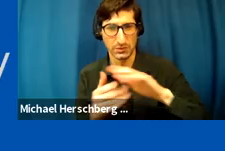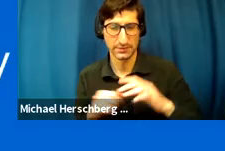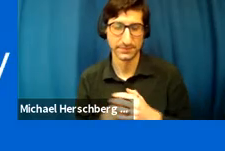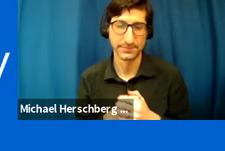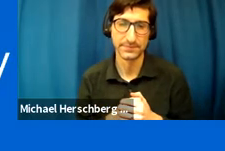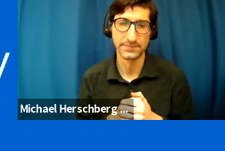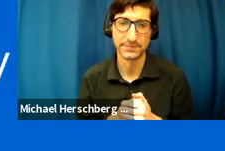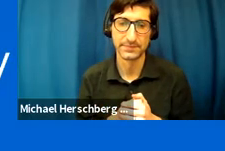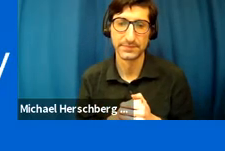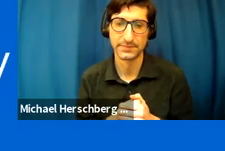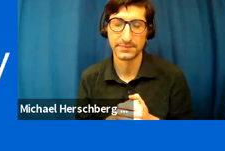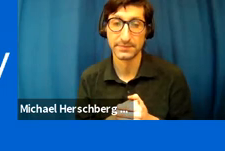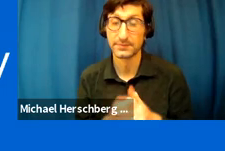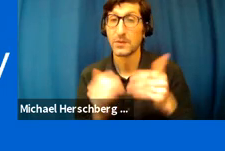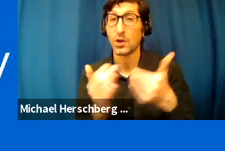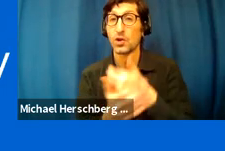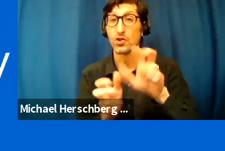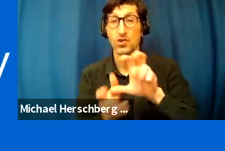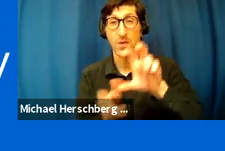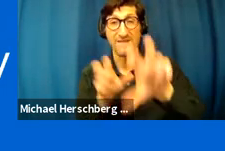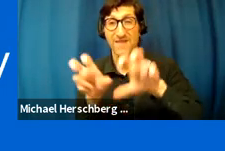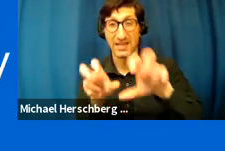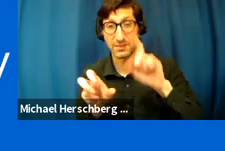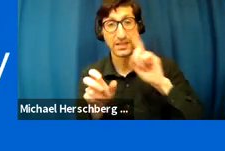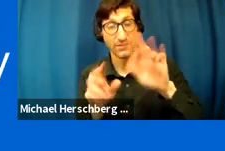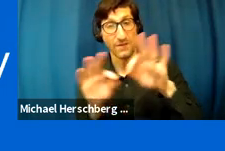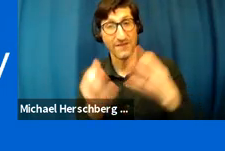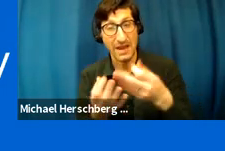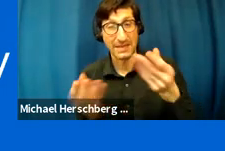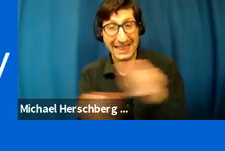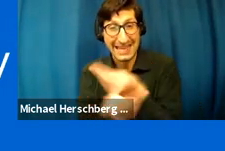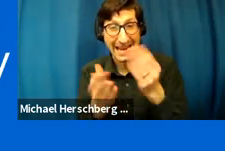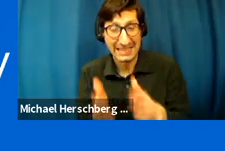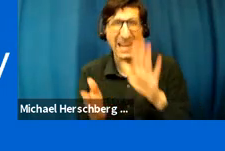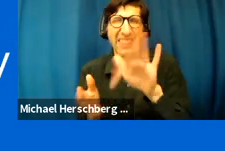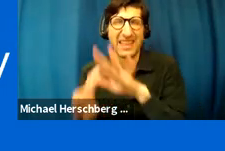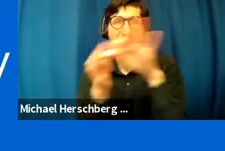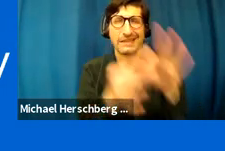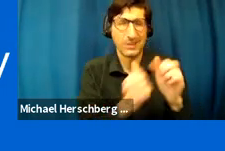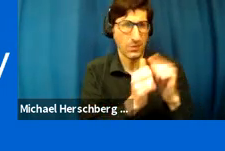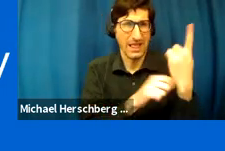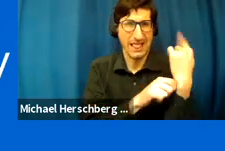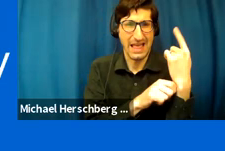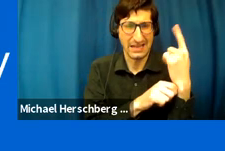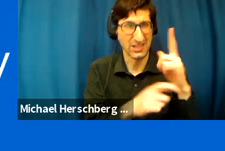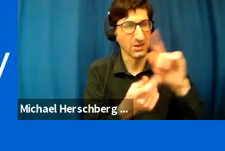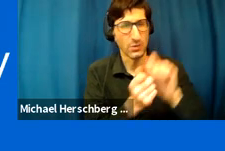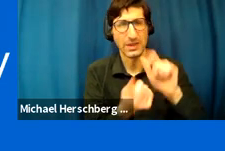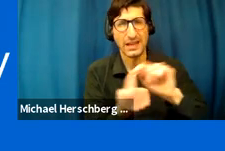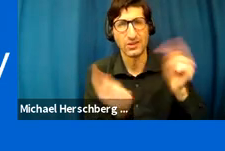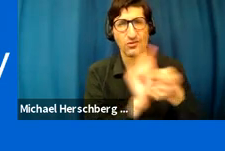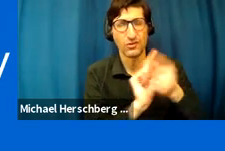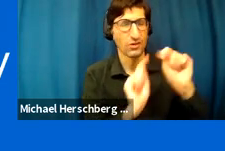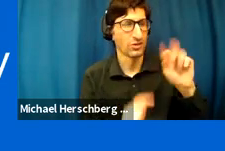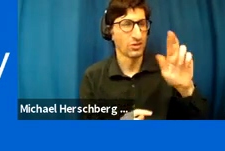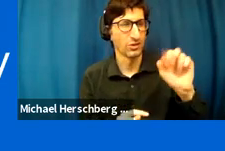Our new investments of family liaisons build upon the investment we made last year in our transformation schools